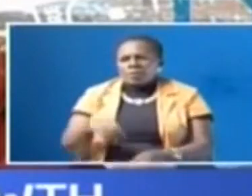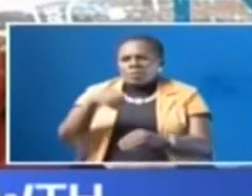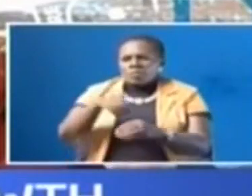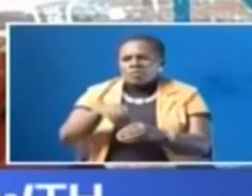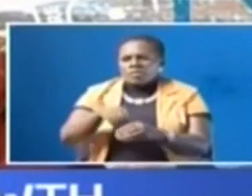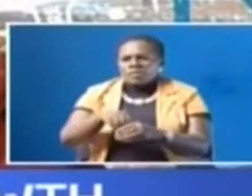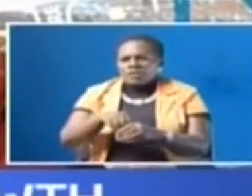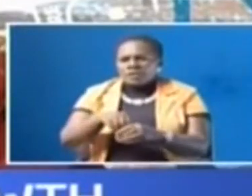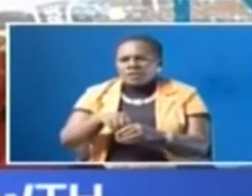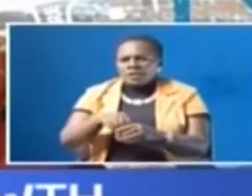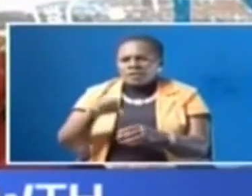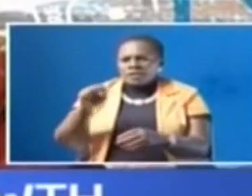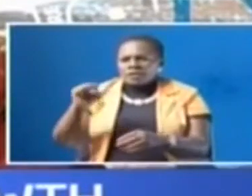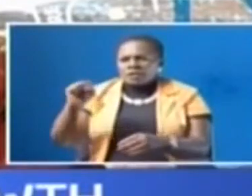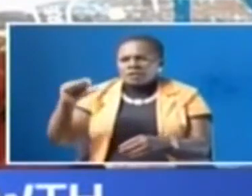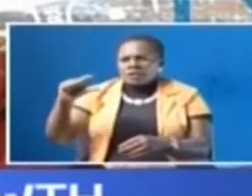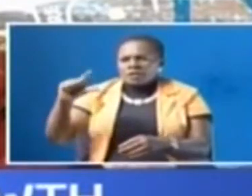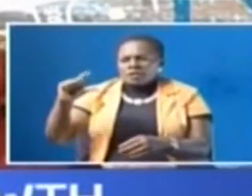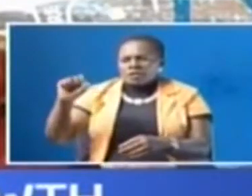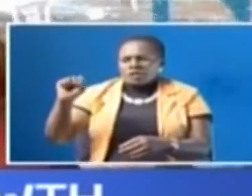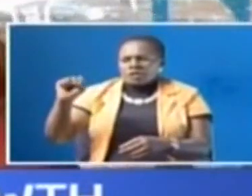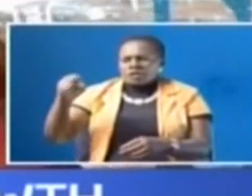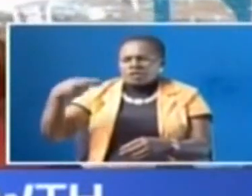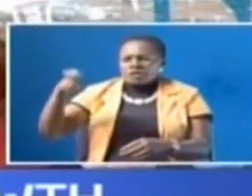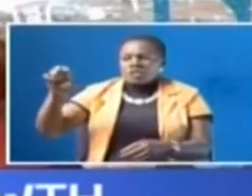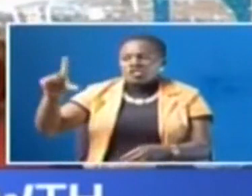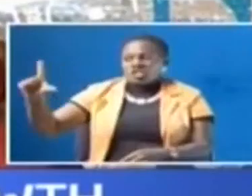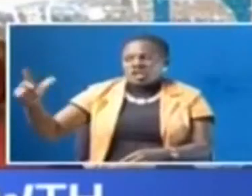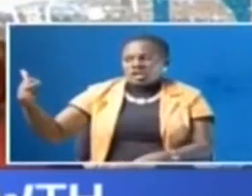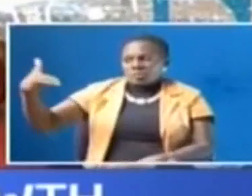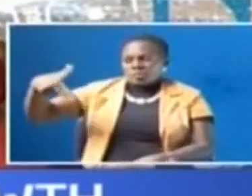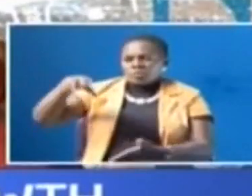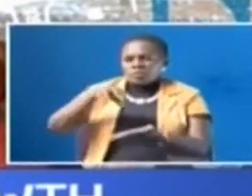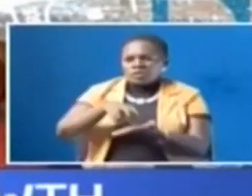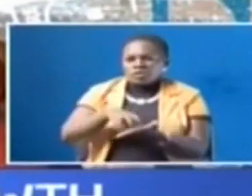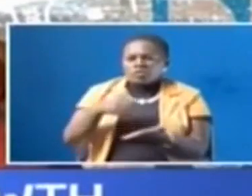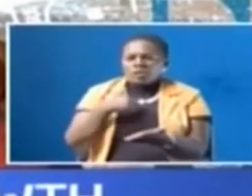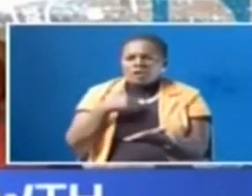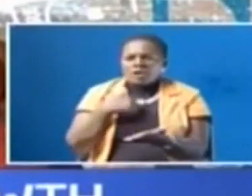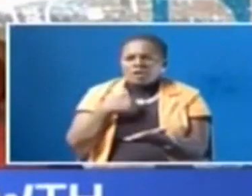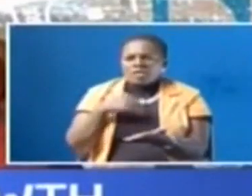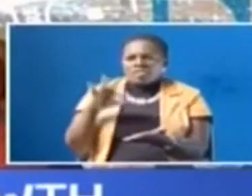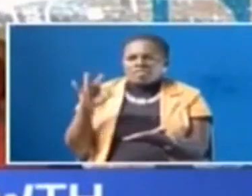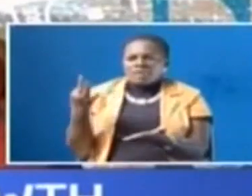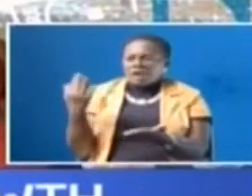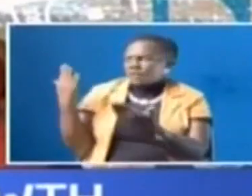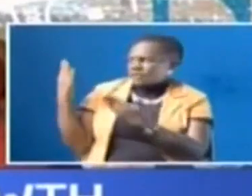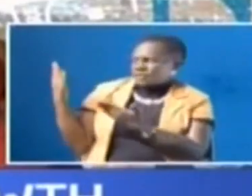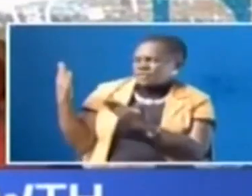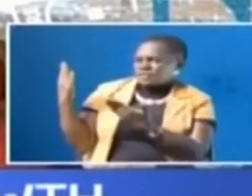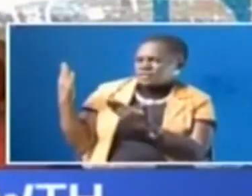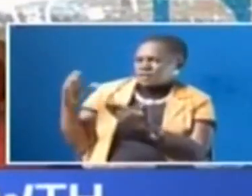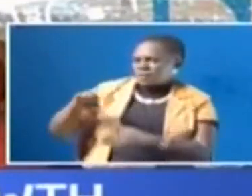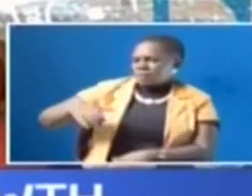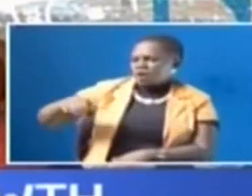Shell service stations. So we have this being the third one at Mountain